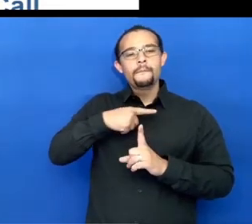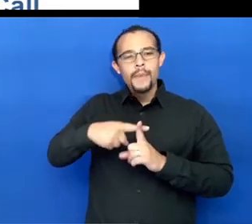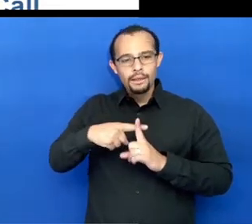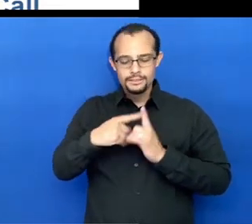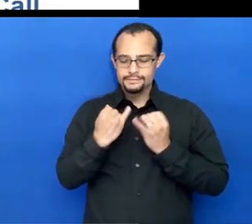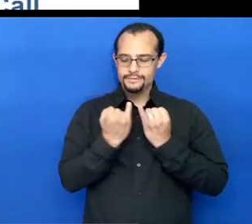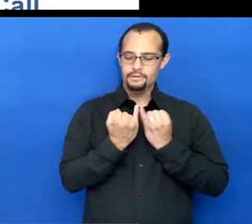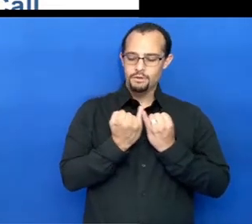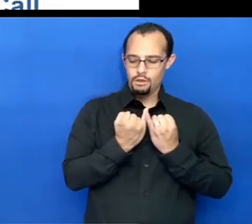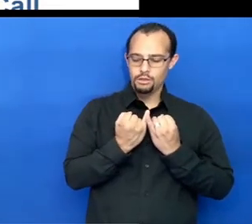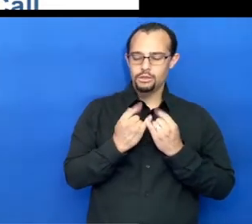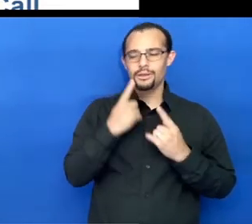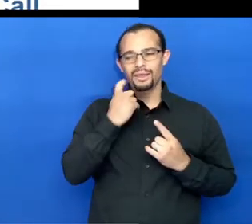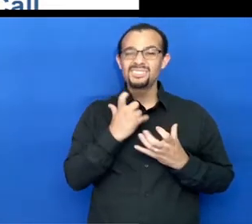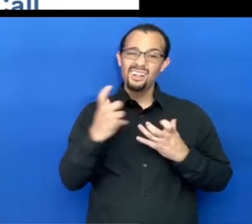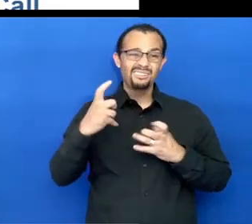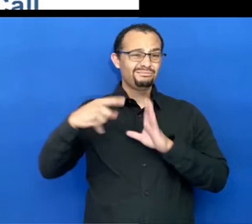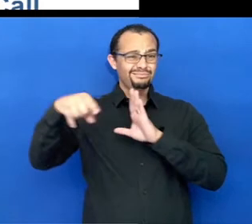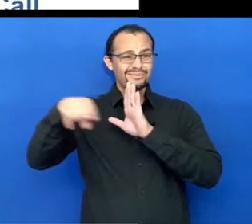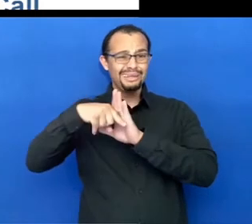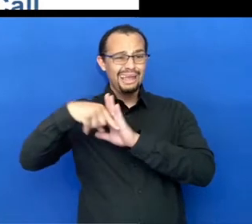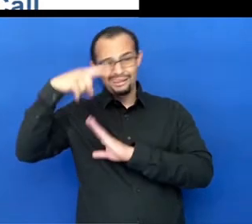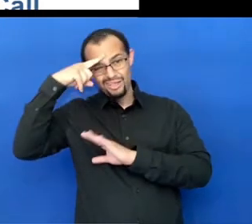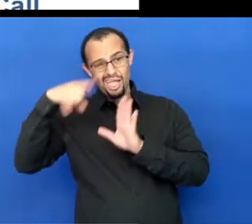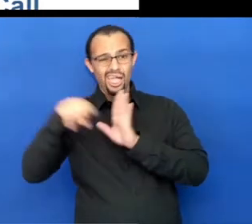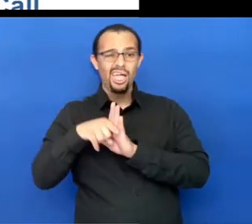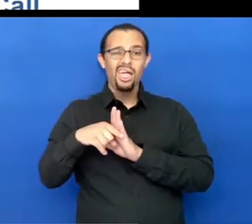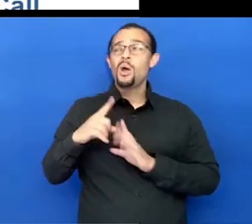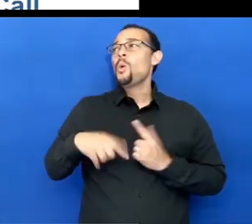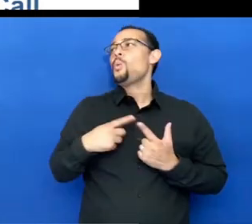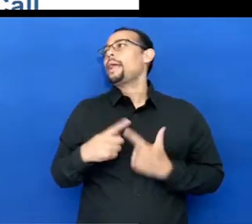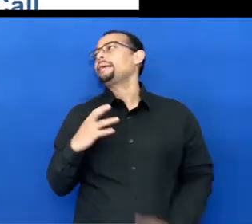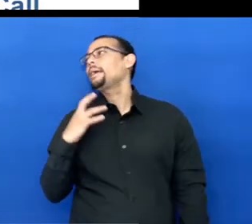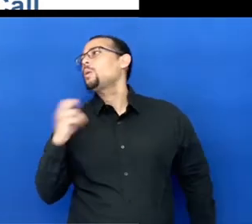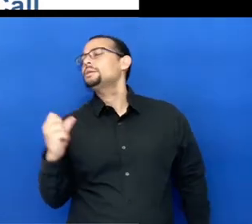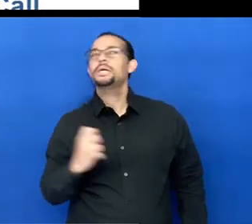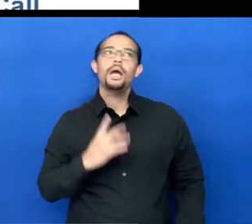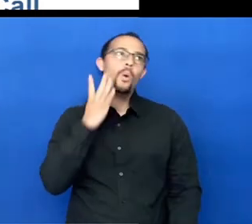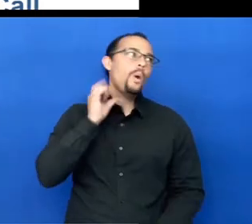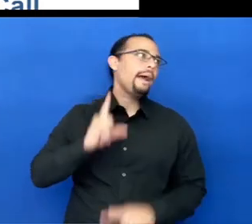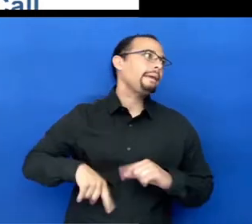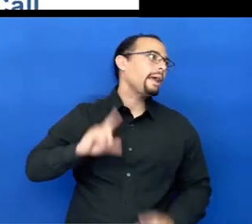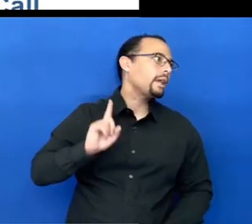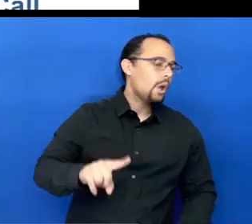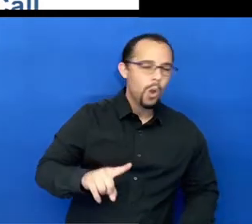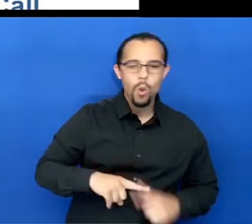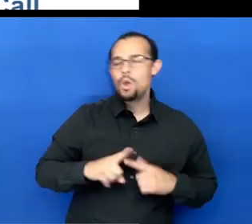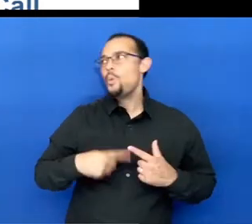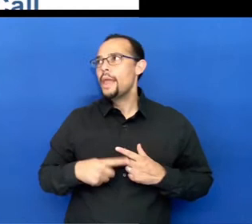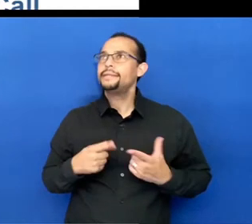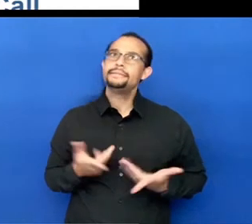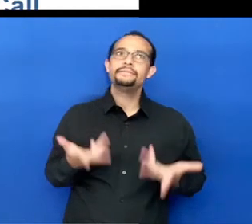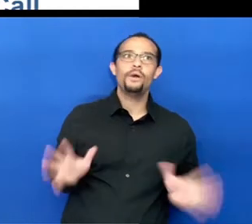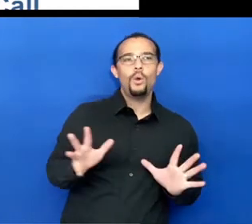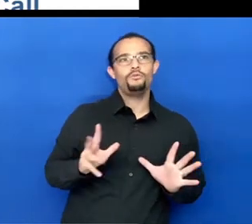because there's a lot of negative talk about when is this going to end? When can I go outside? Why can't I do this?